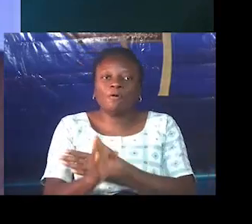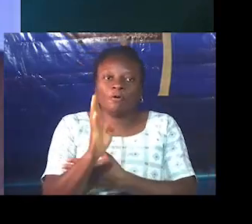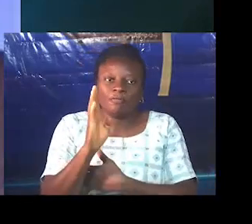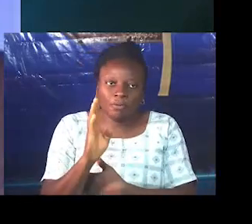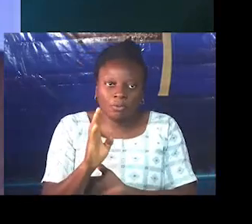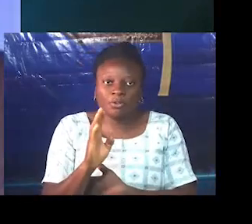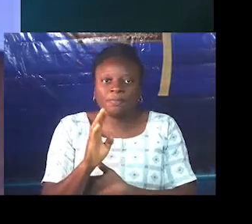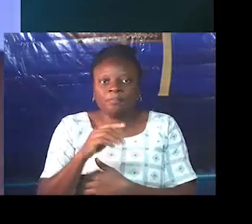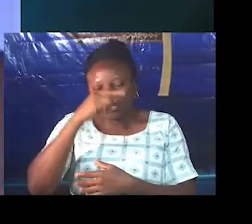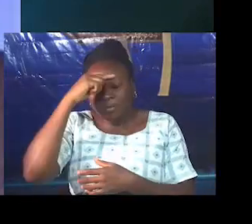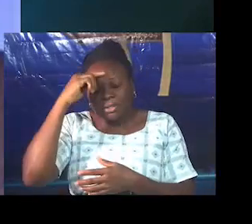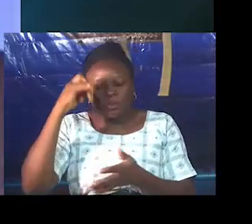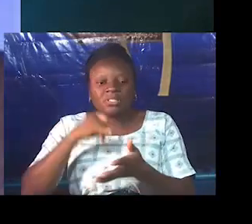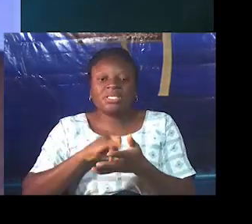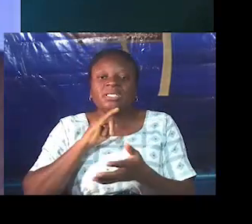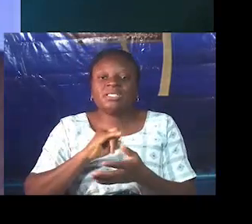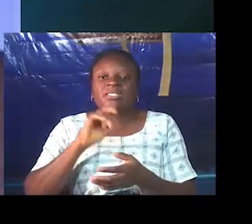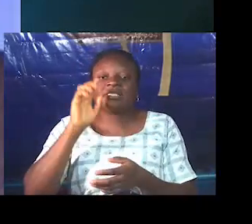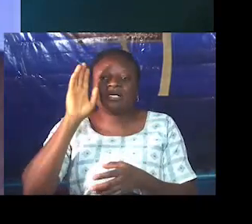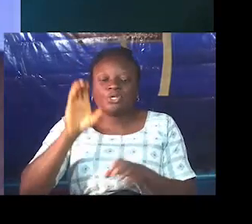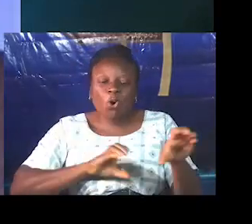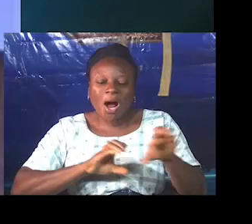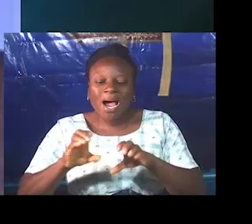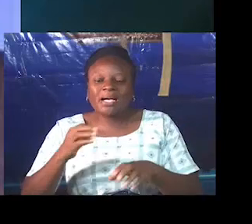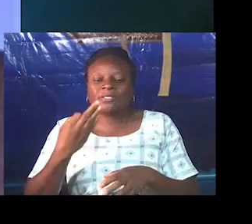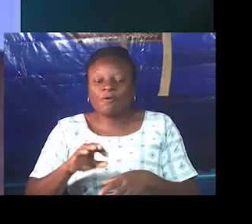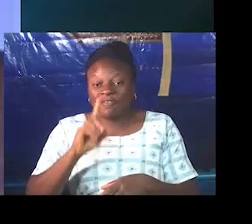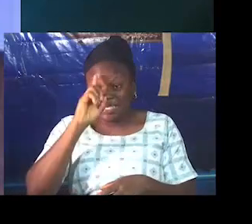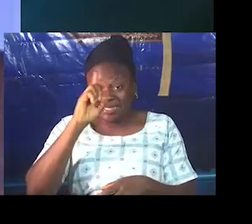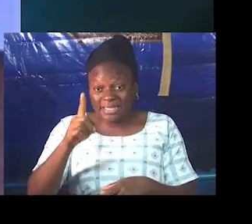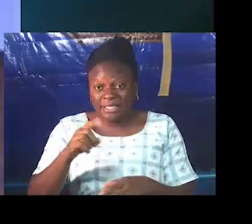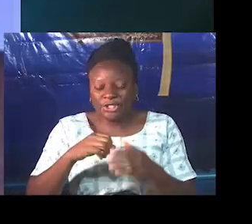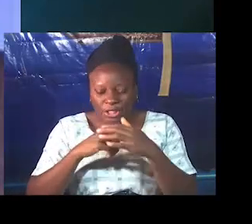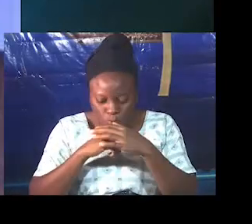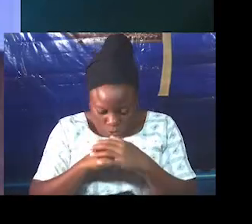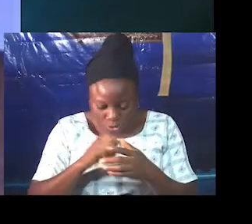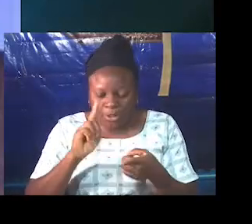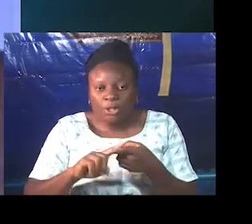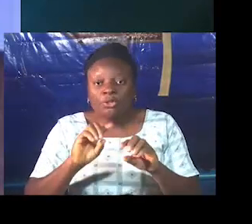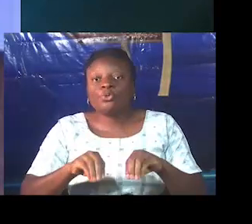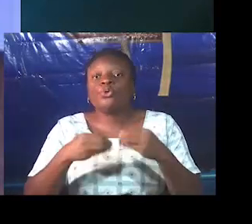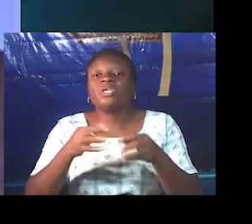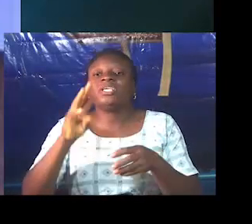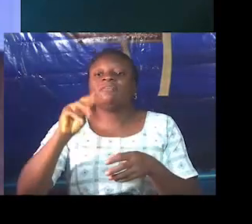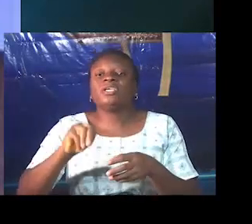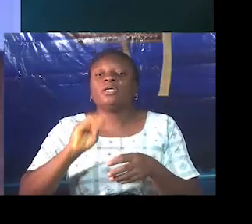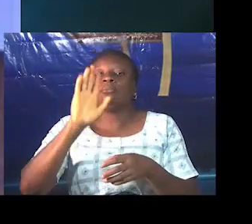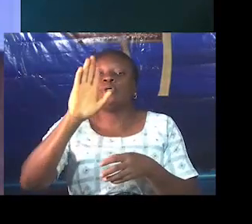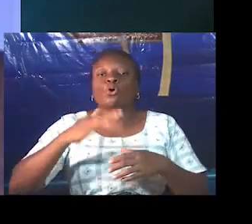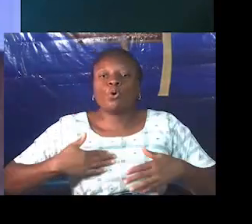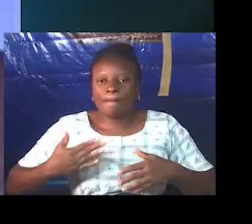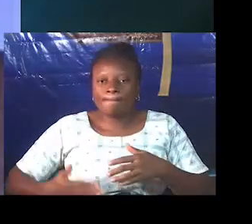worship, to give Him your bodies as a living sacrifice, consecrated to Him and acceptable to